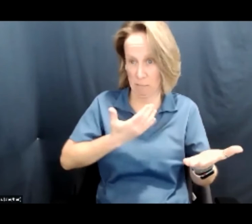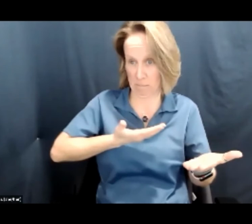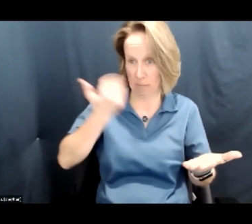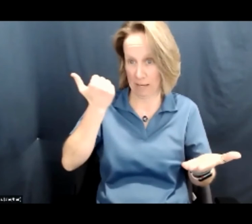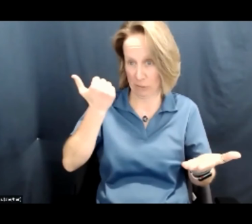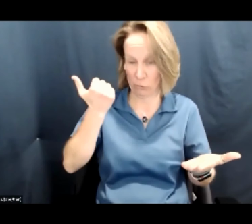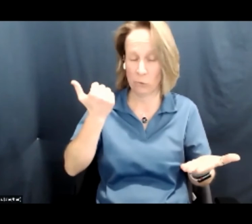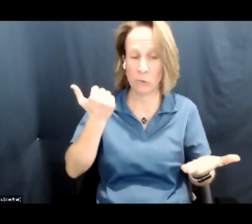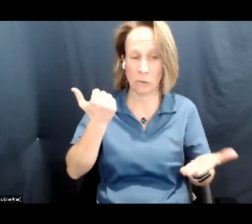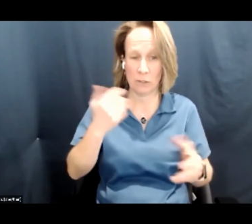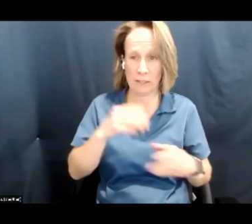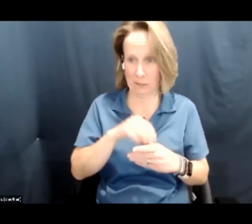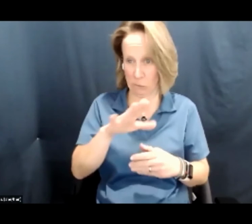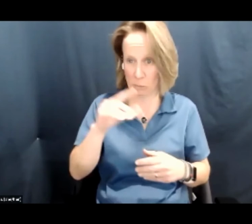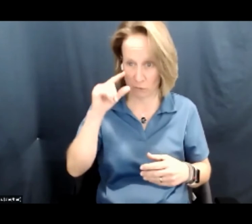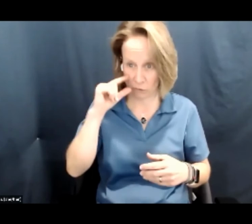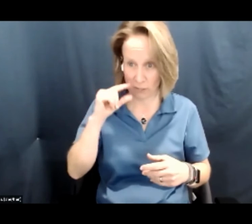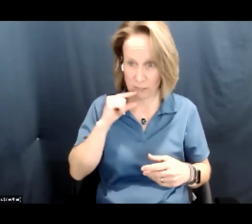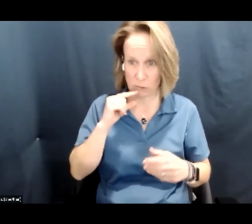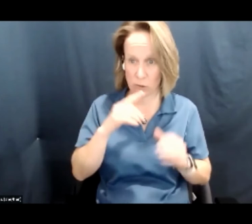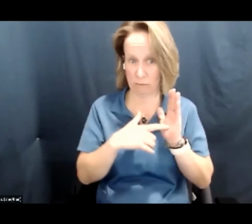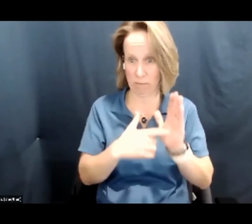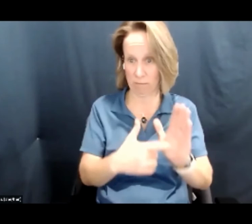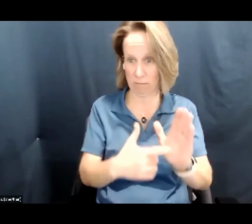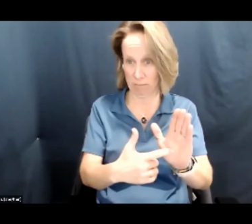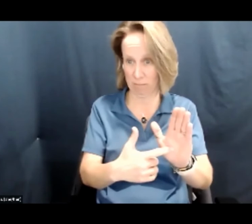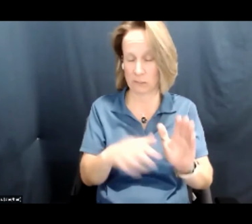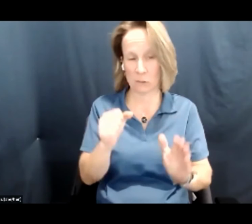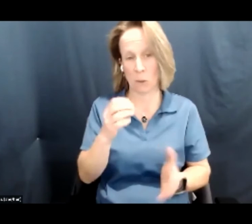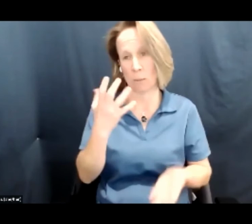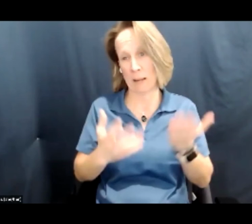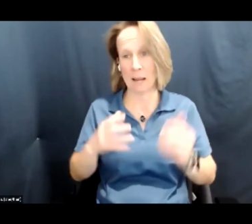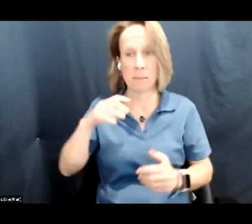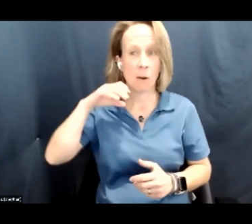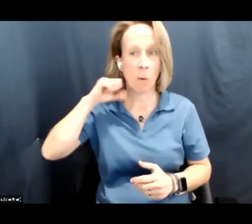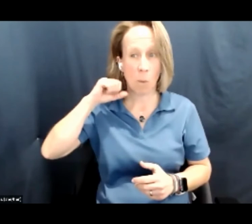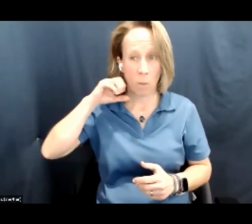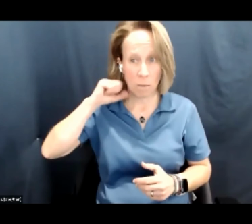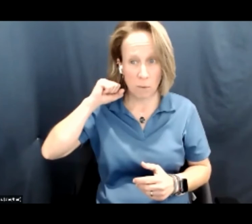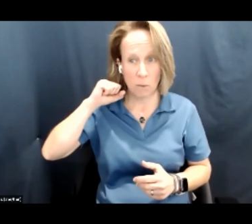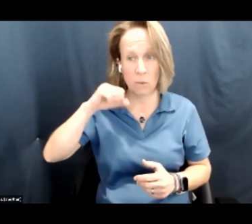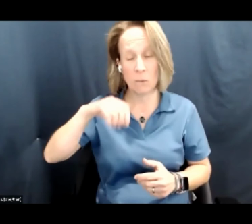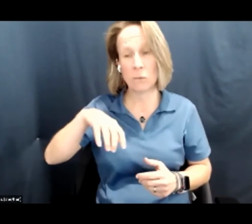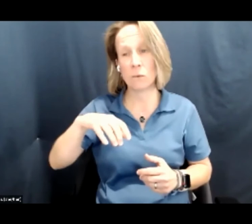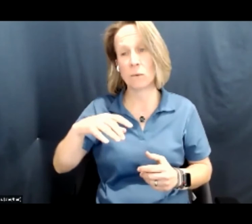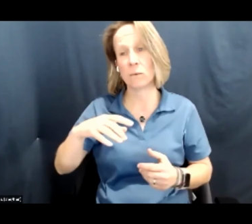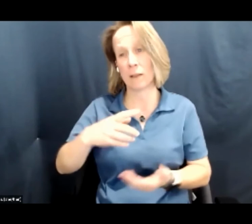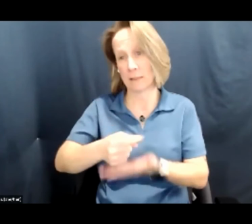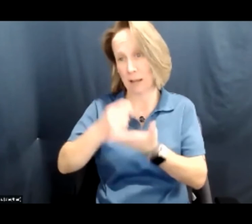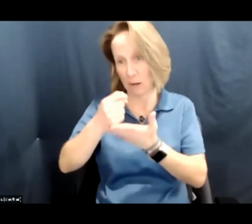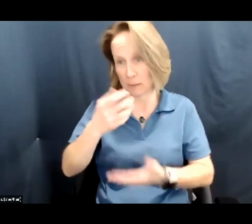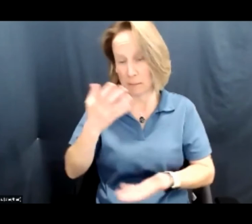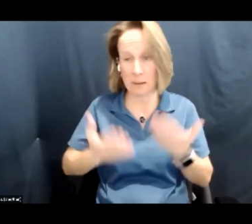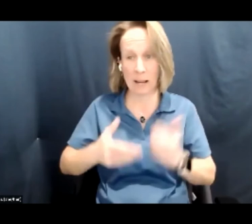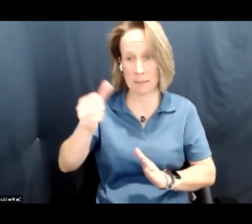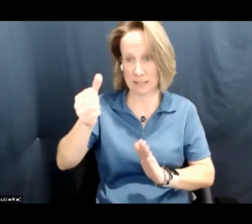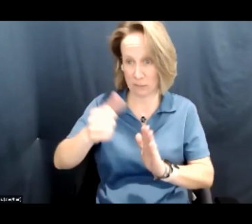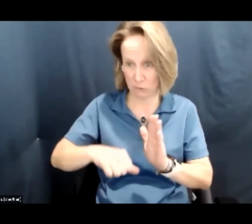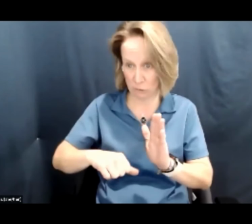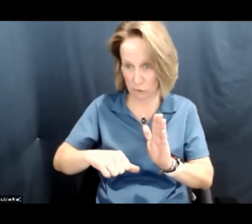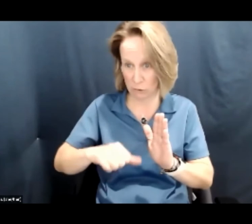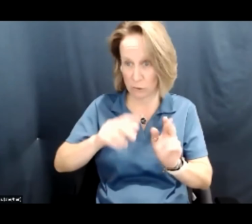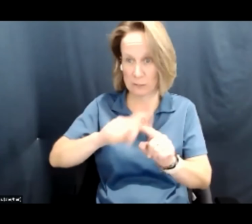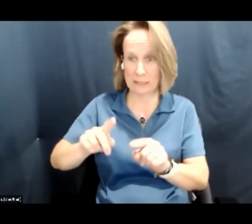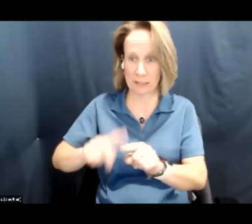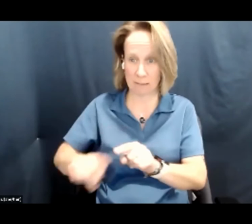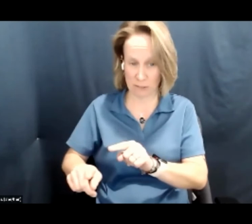your gender expression. So it could be hormone therapy, maybe surgery, different things like